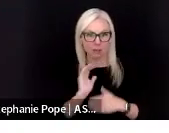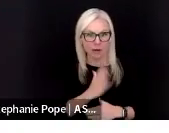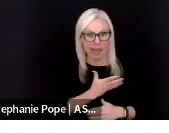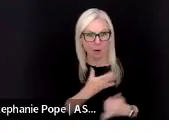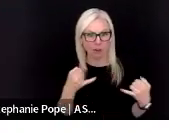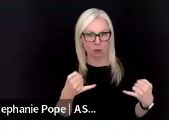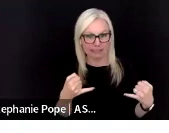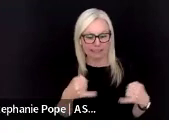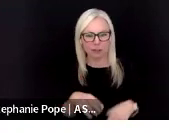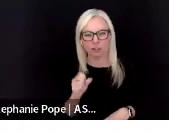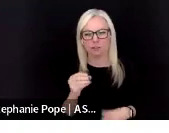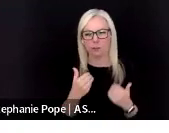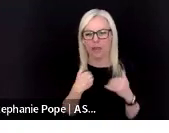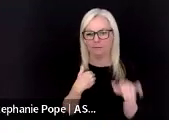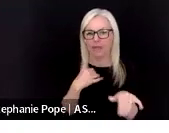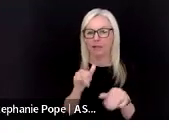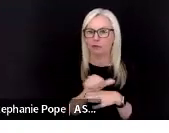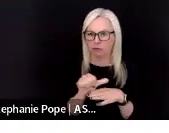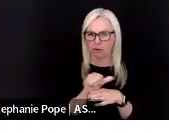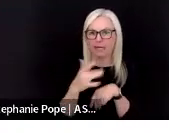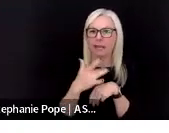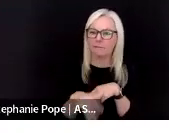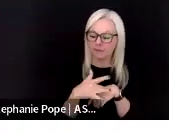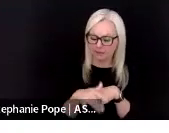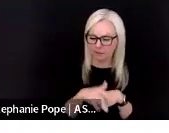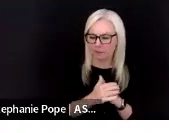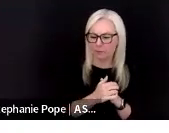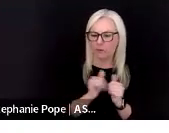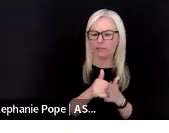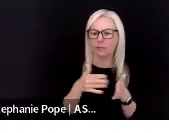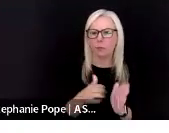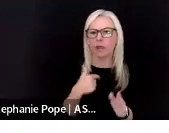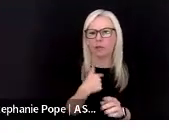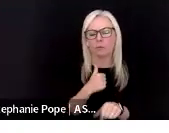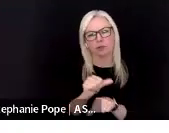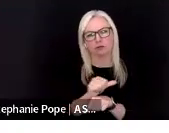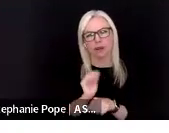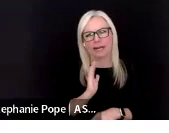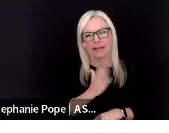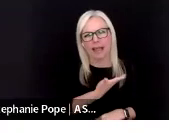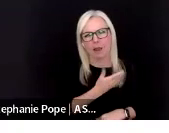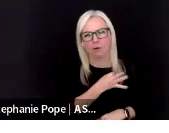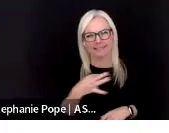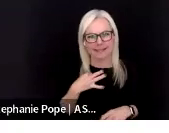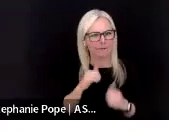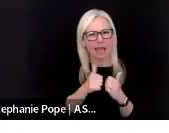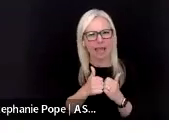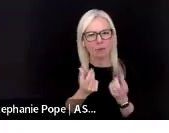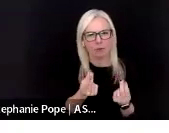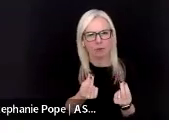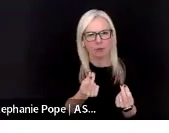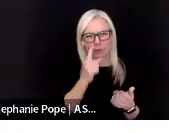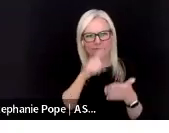So we have this training available. It's a way that we're training our own staff on how to conduct